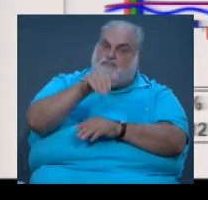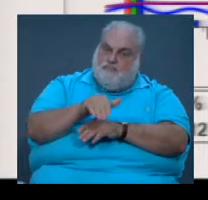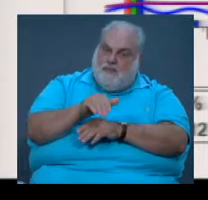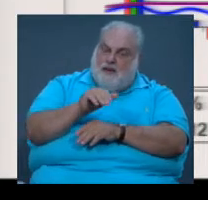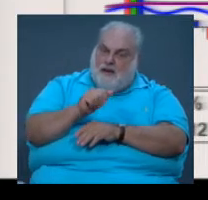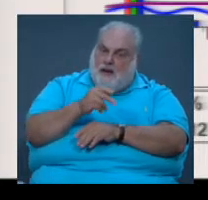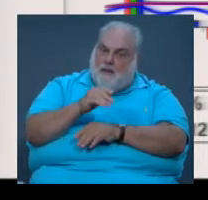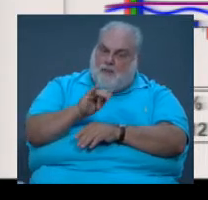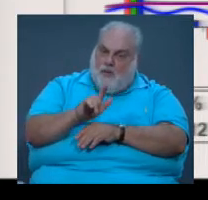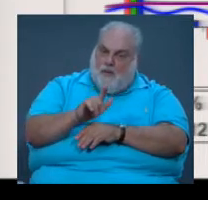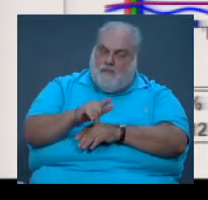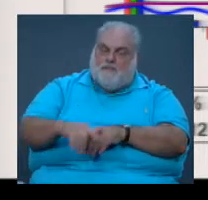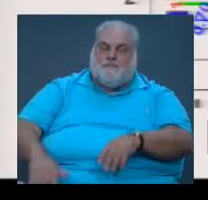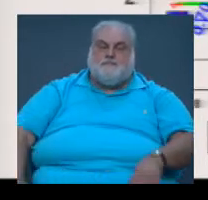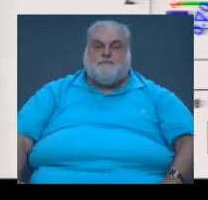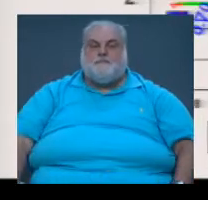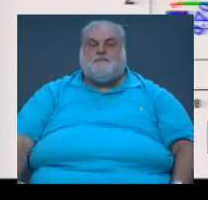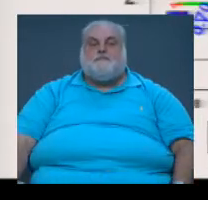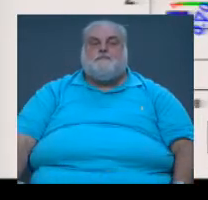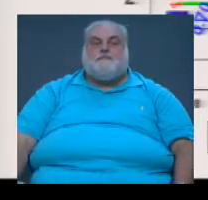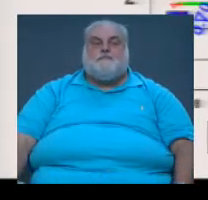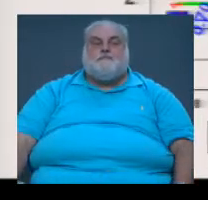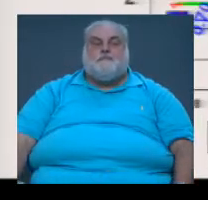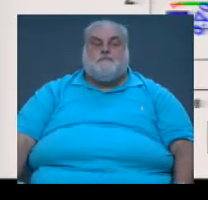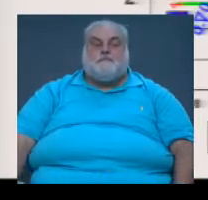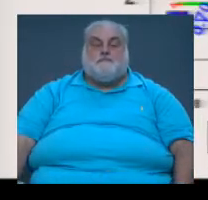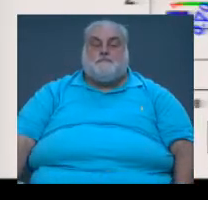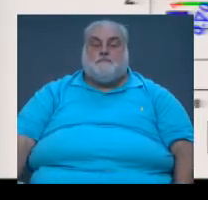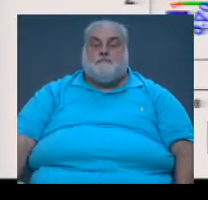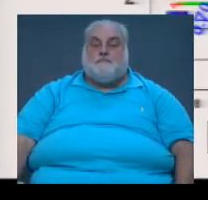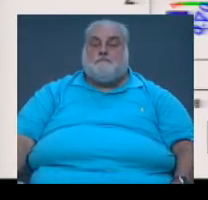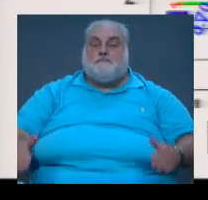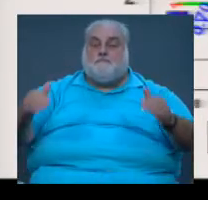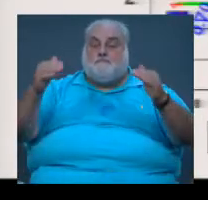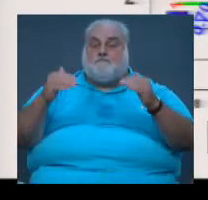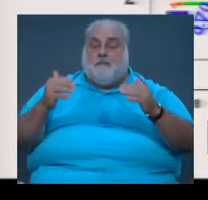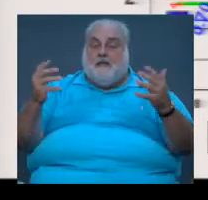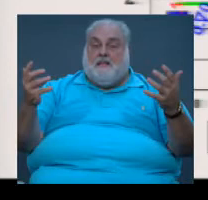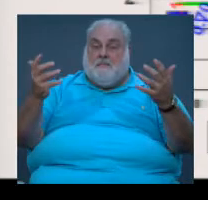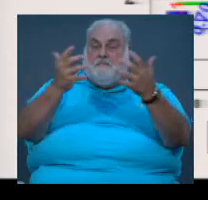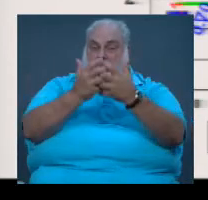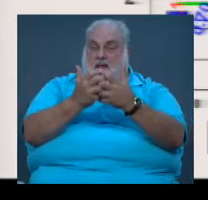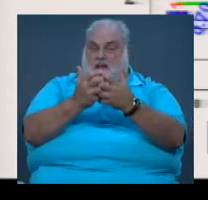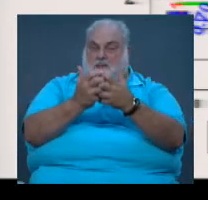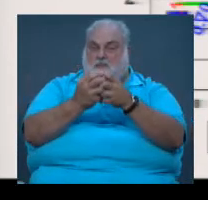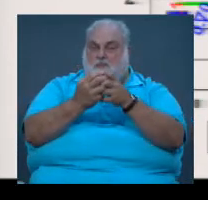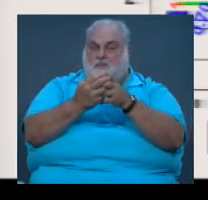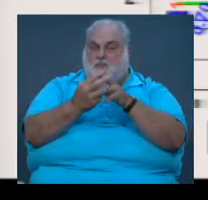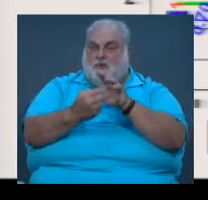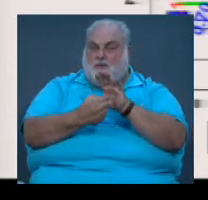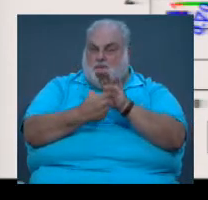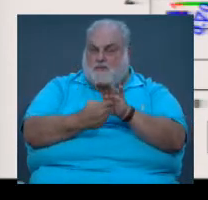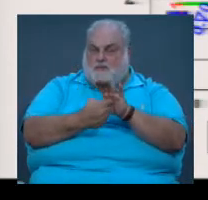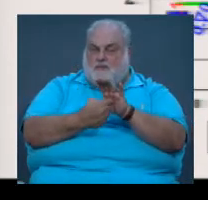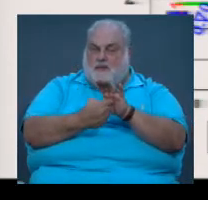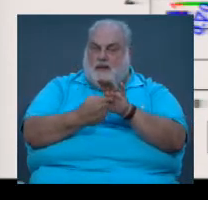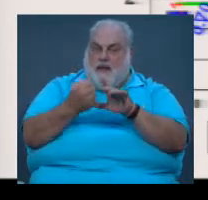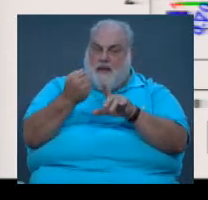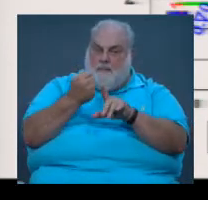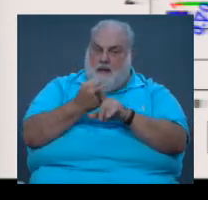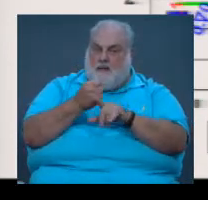April. On the next slide, you just see the blended results I just mentioned. So again, the combined impact